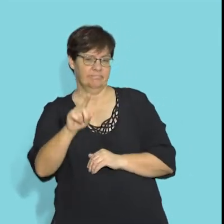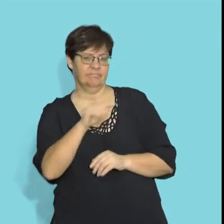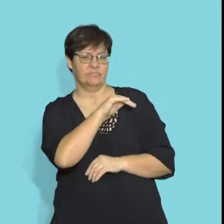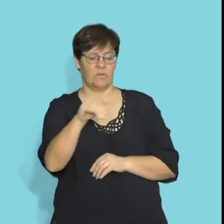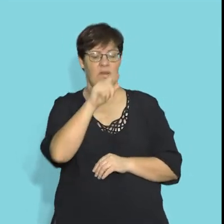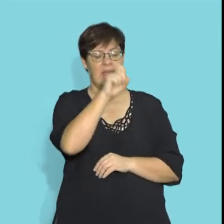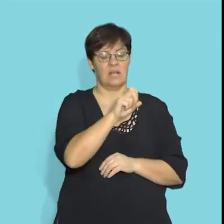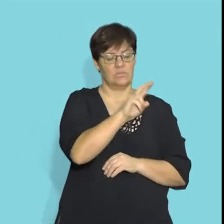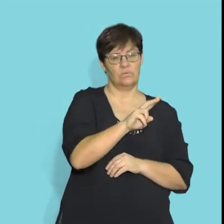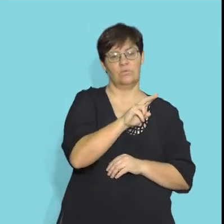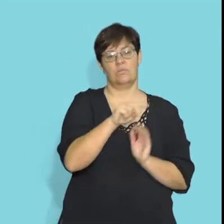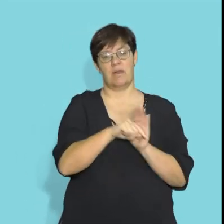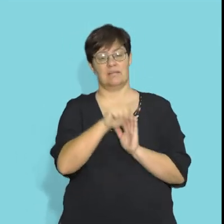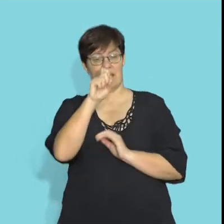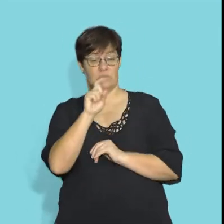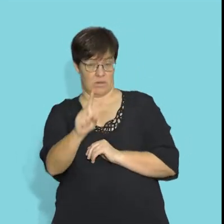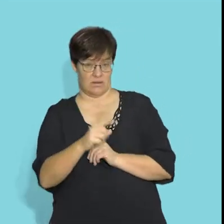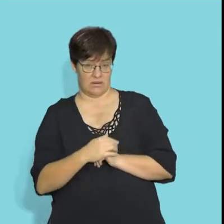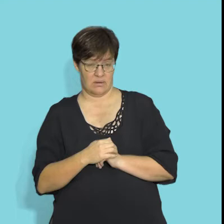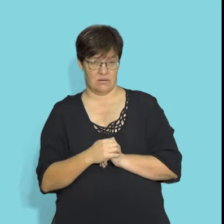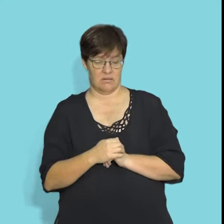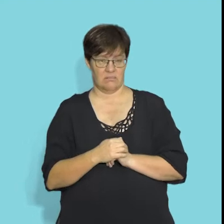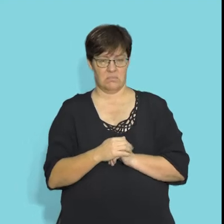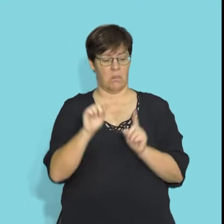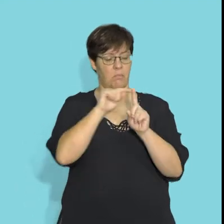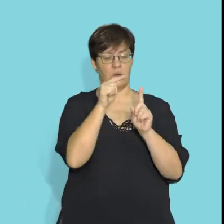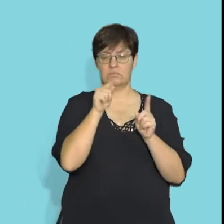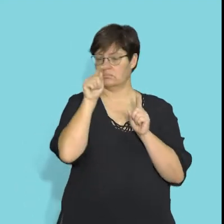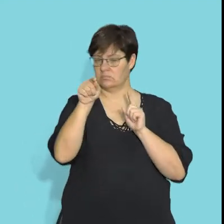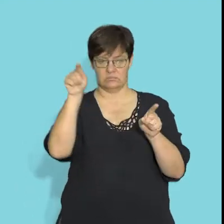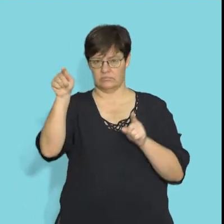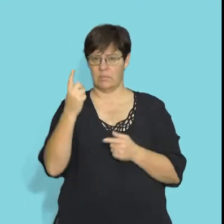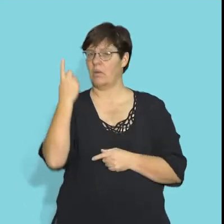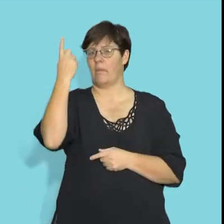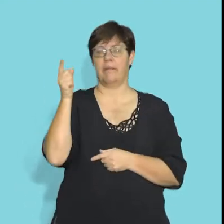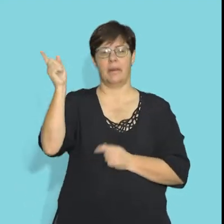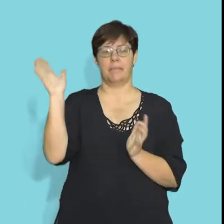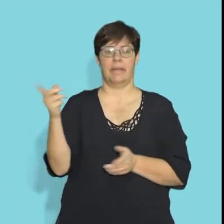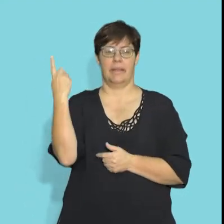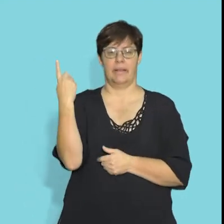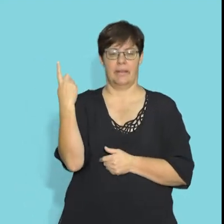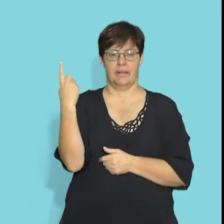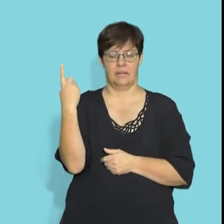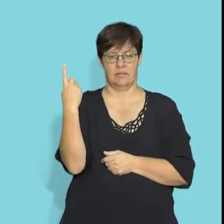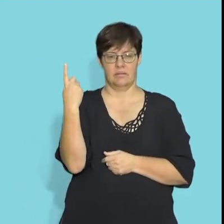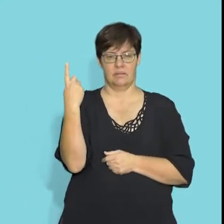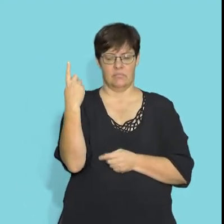over x2 minus x1. So I need 2 points. And I've only got 1 point.